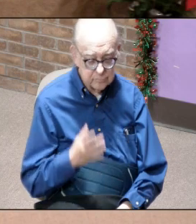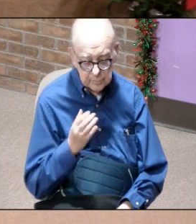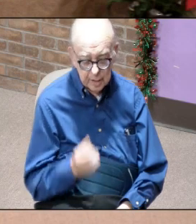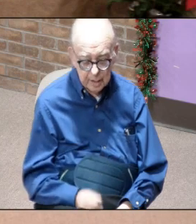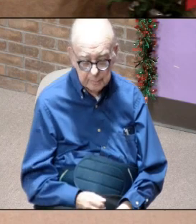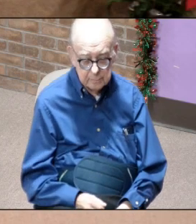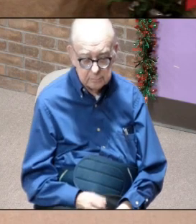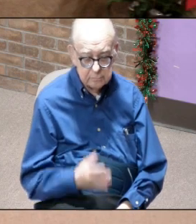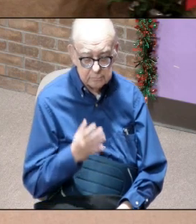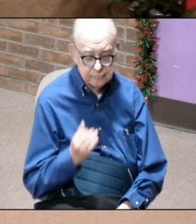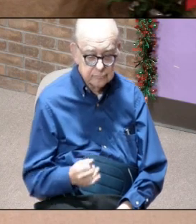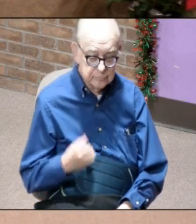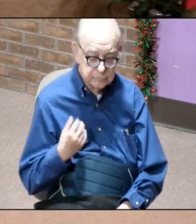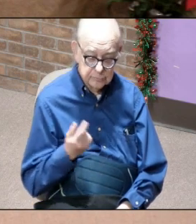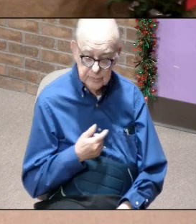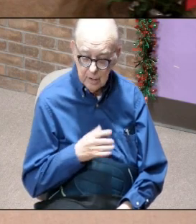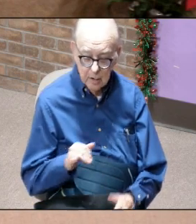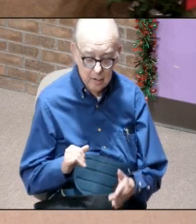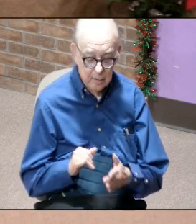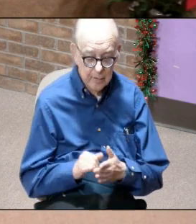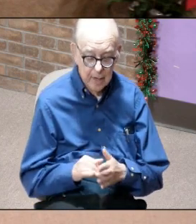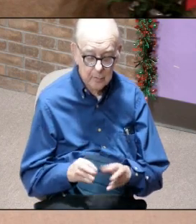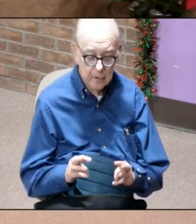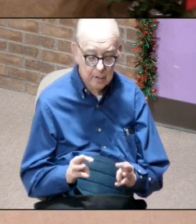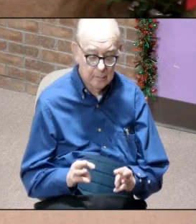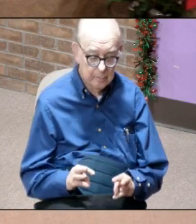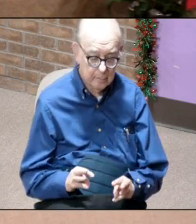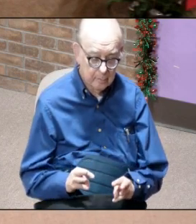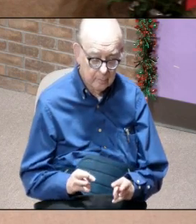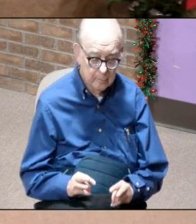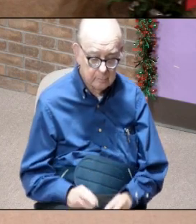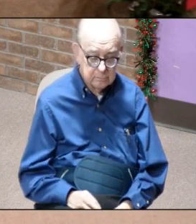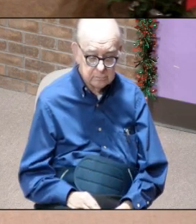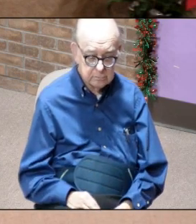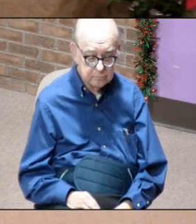Why? Because we are. We're guilty.